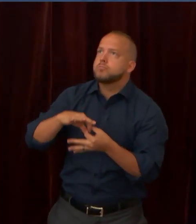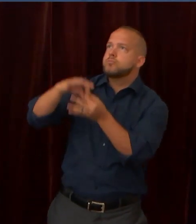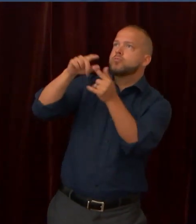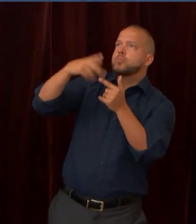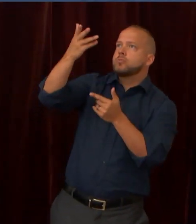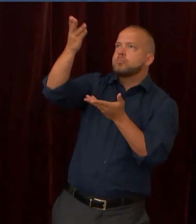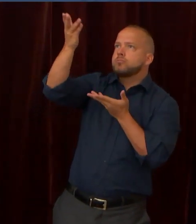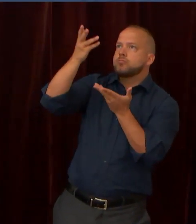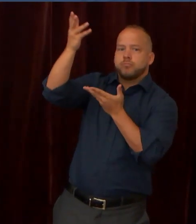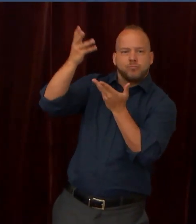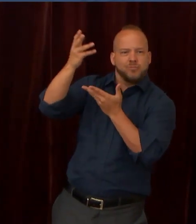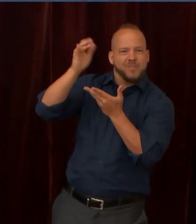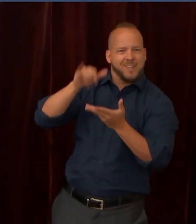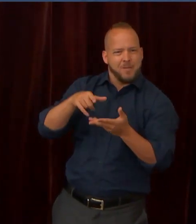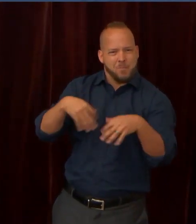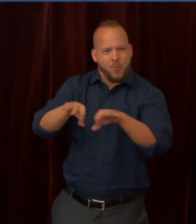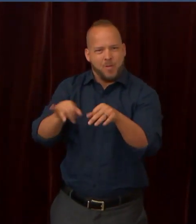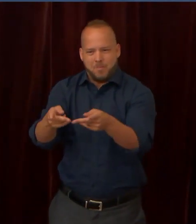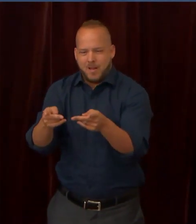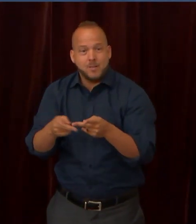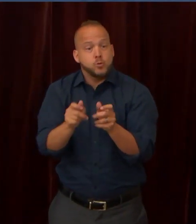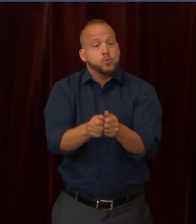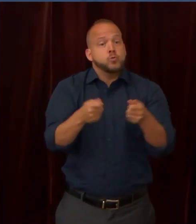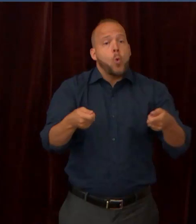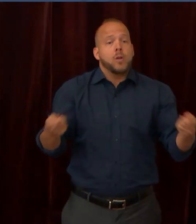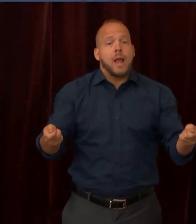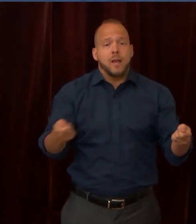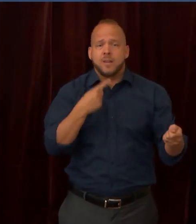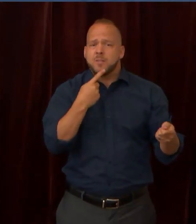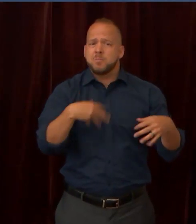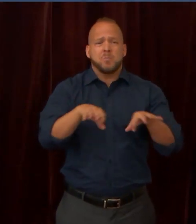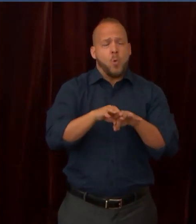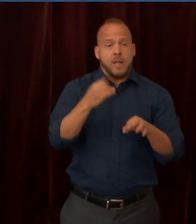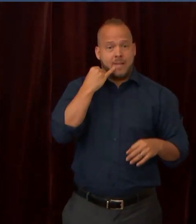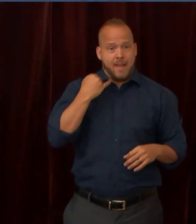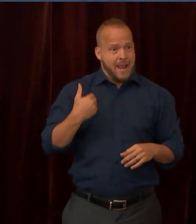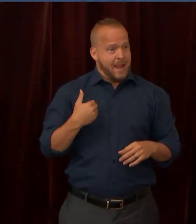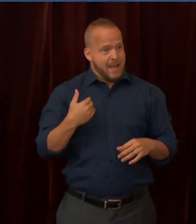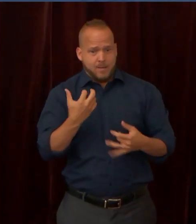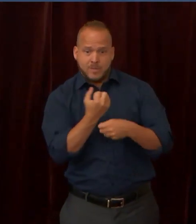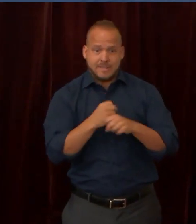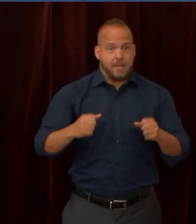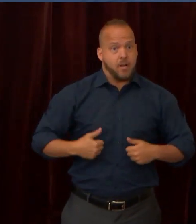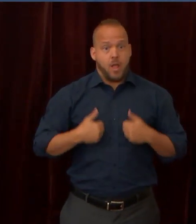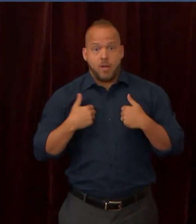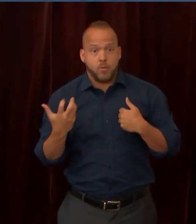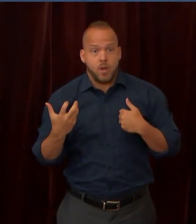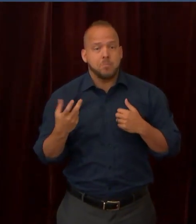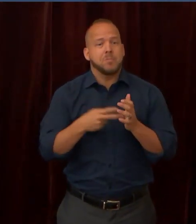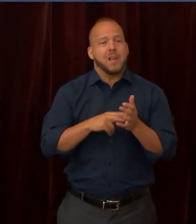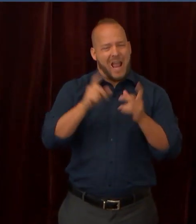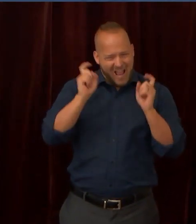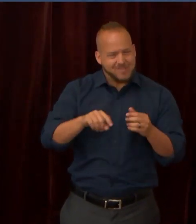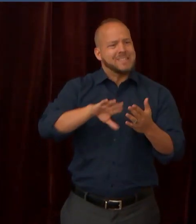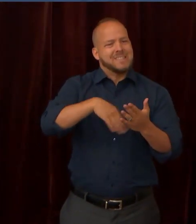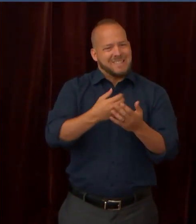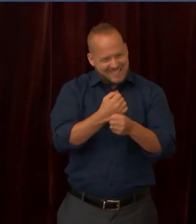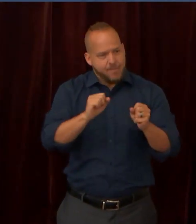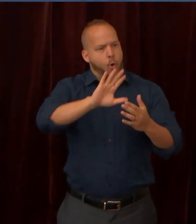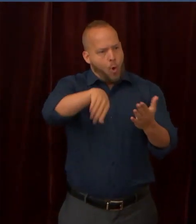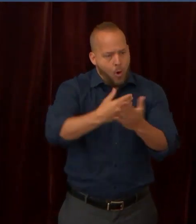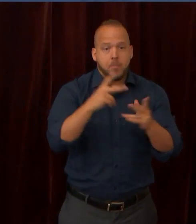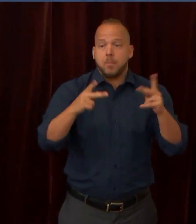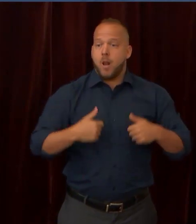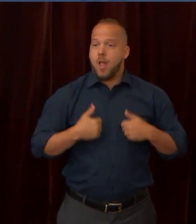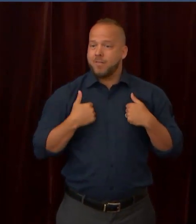Quran states that if anyone saves a life, it shall be as though they saved all of humanity. And of course, there is a